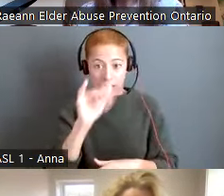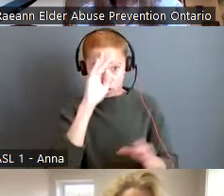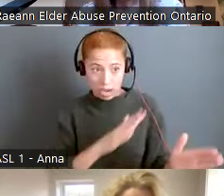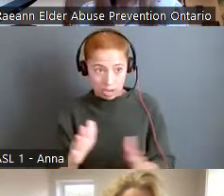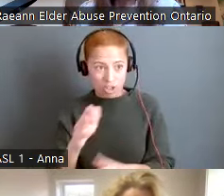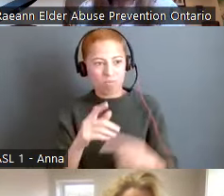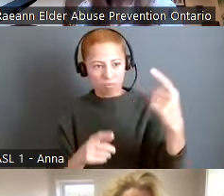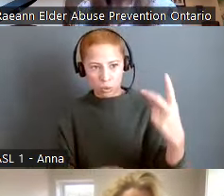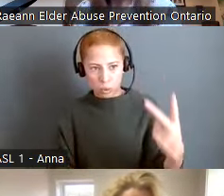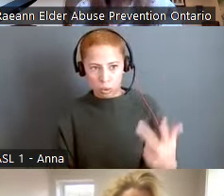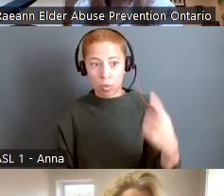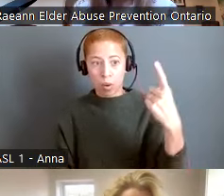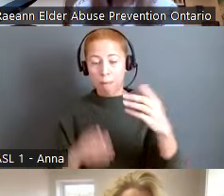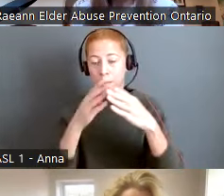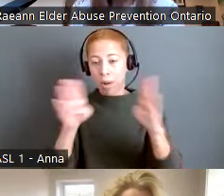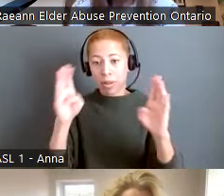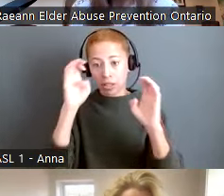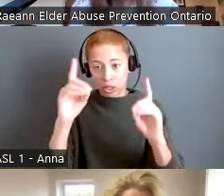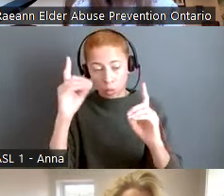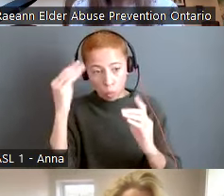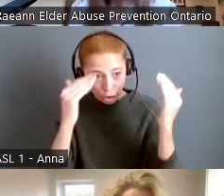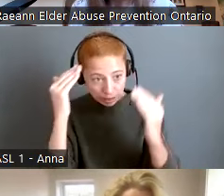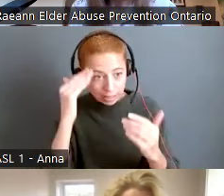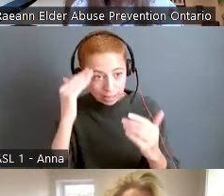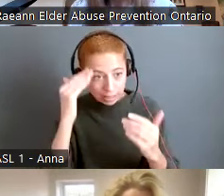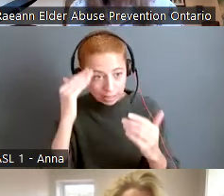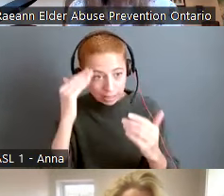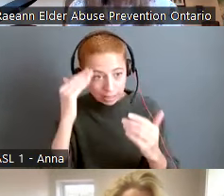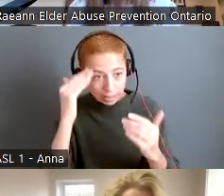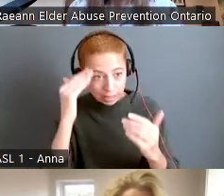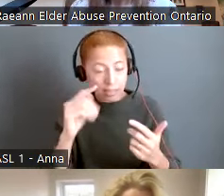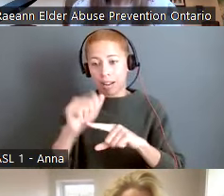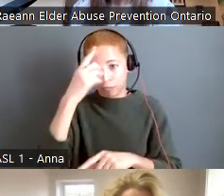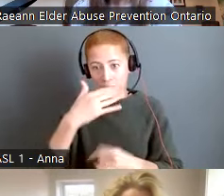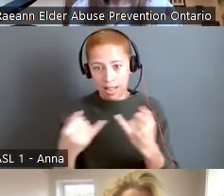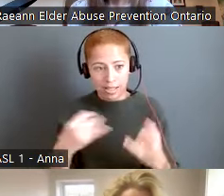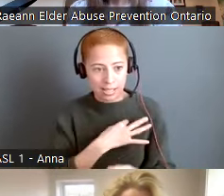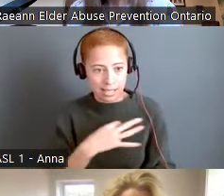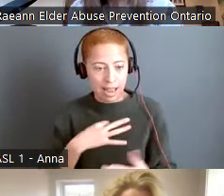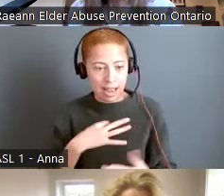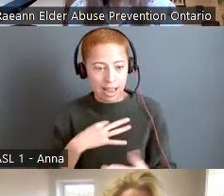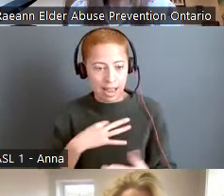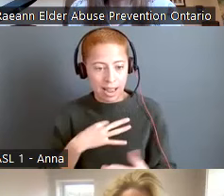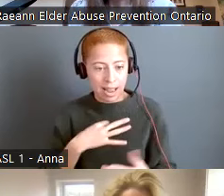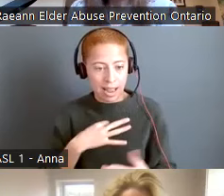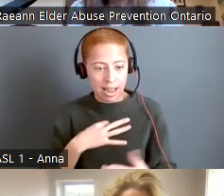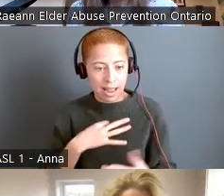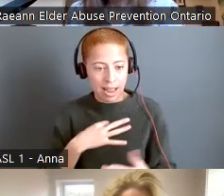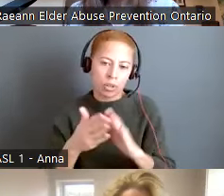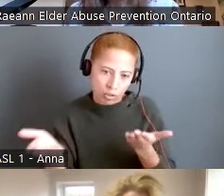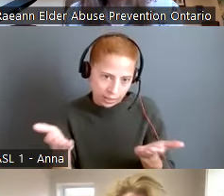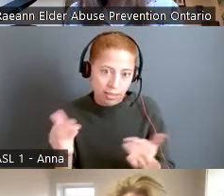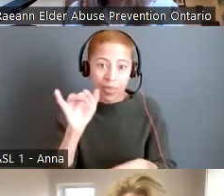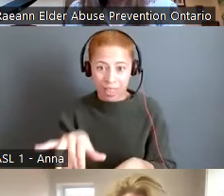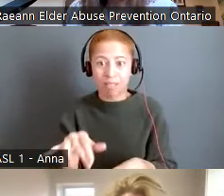education awareness, training for frontline staff, and that coordination of services. under each of those pillars, there are many